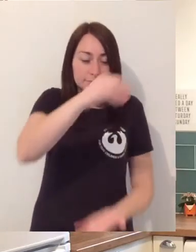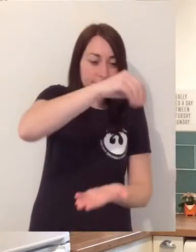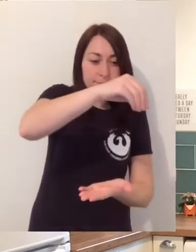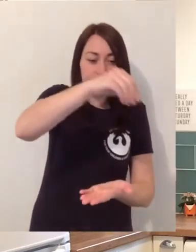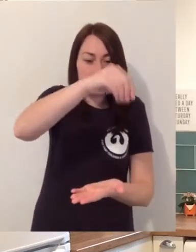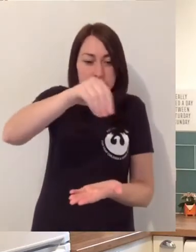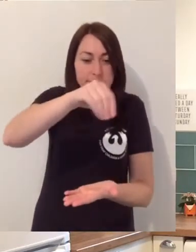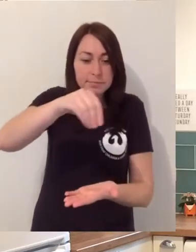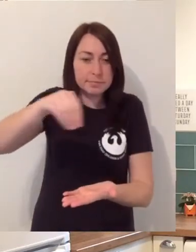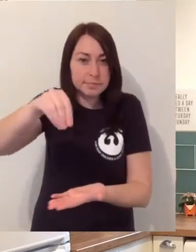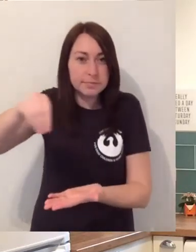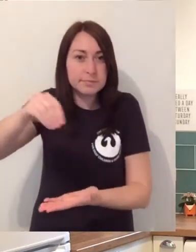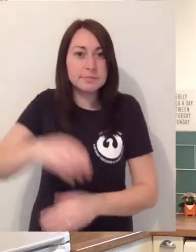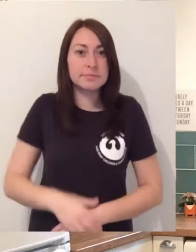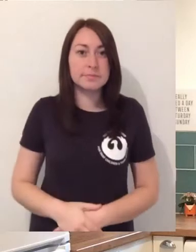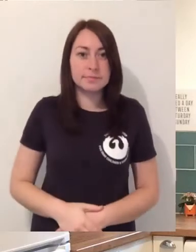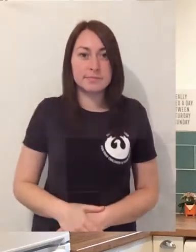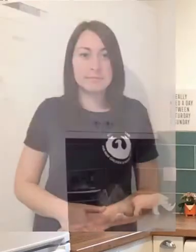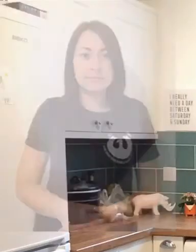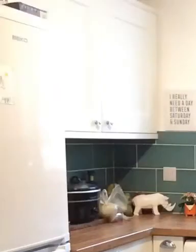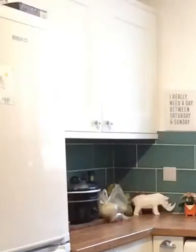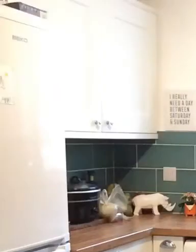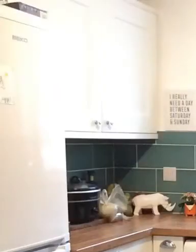that on the top of each biscuit.